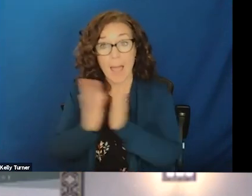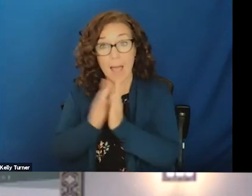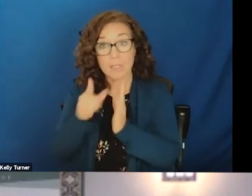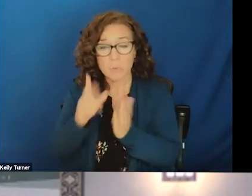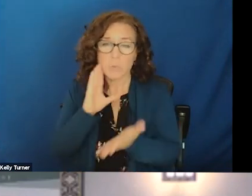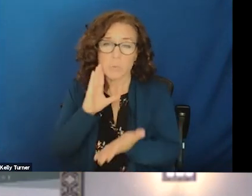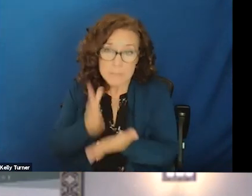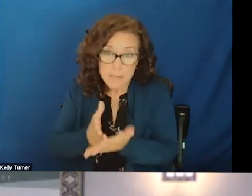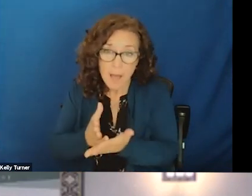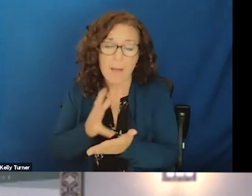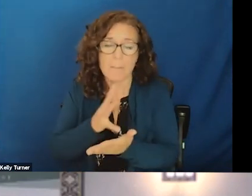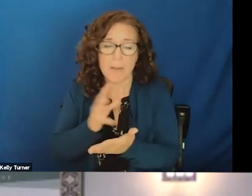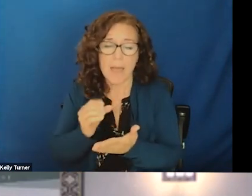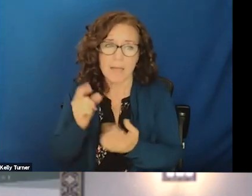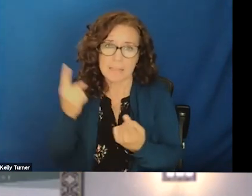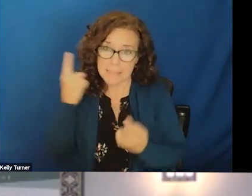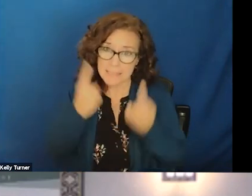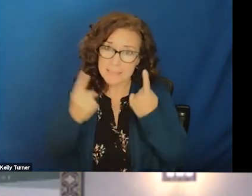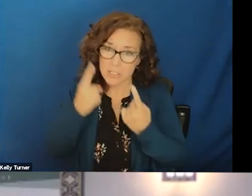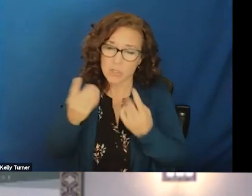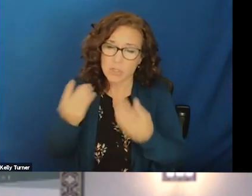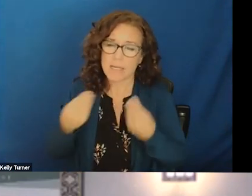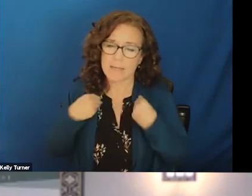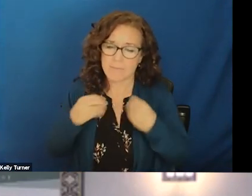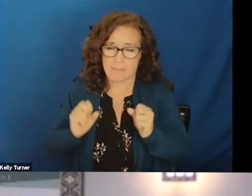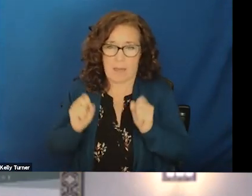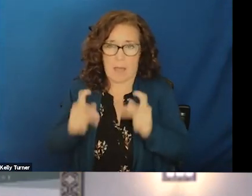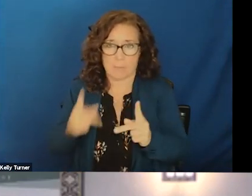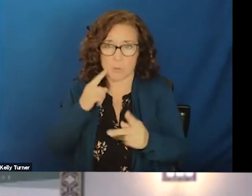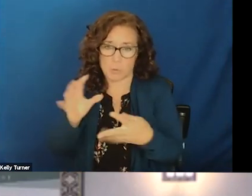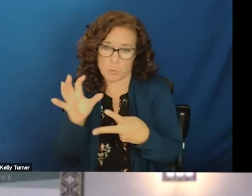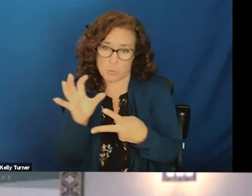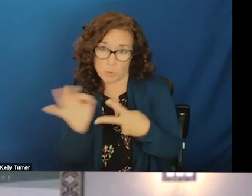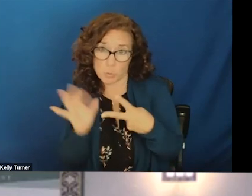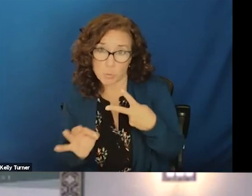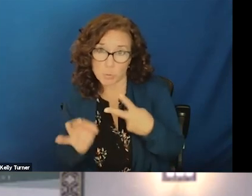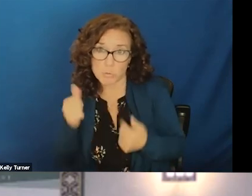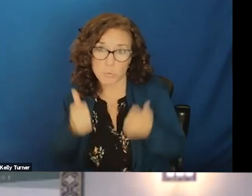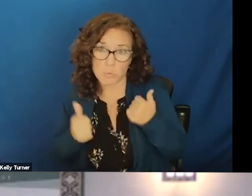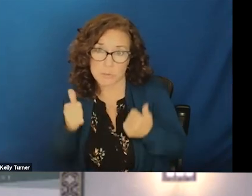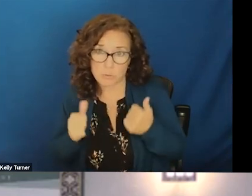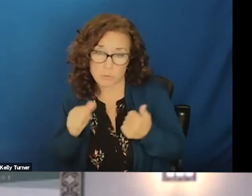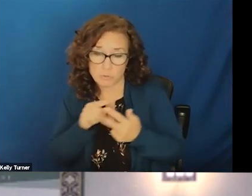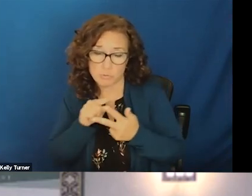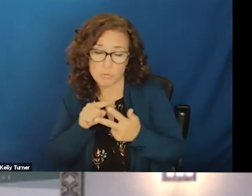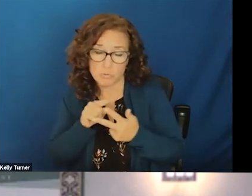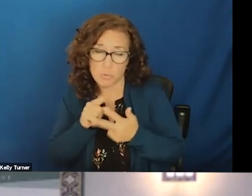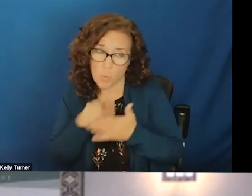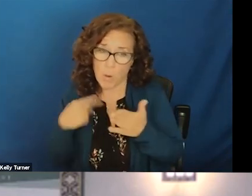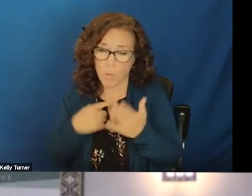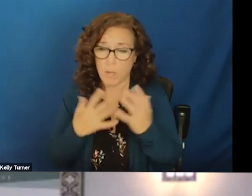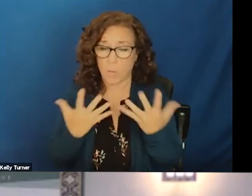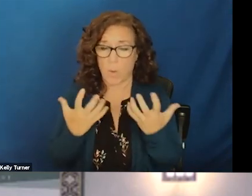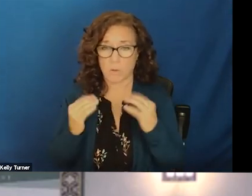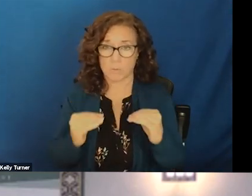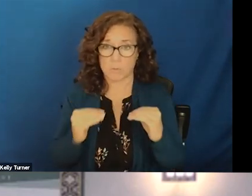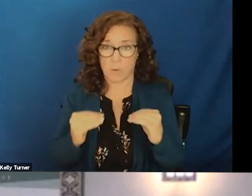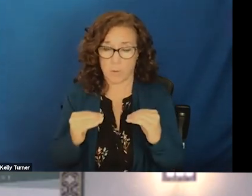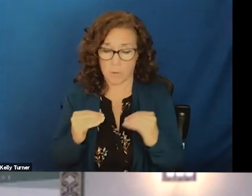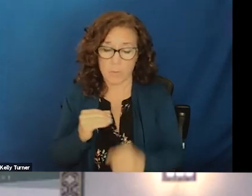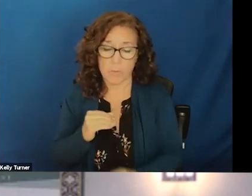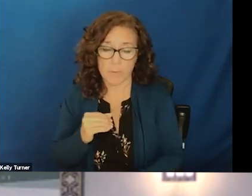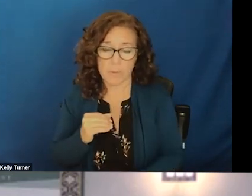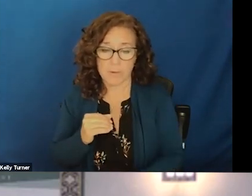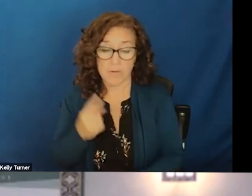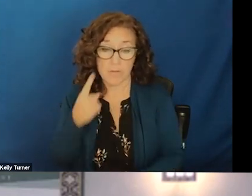reconsider and give us an option to choose what we want our kids to be taught. For the moment, that's my